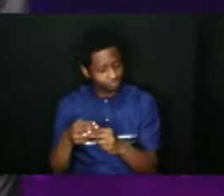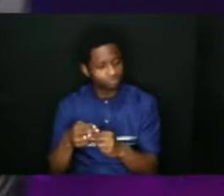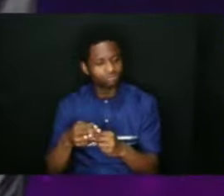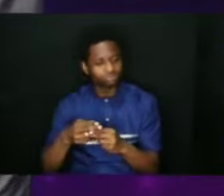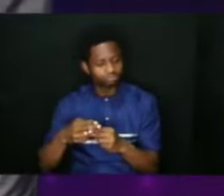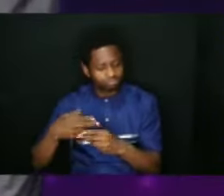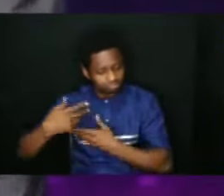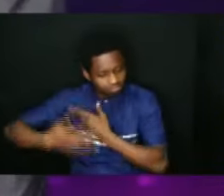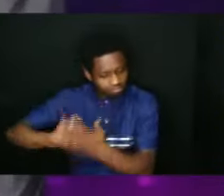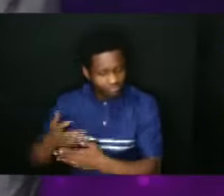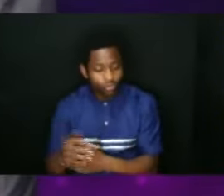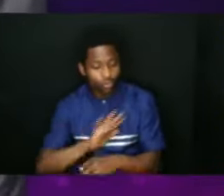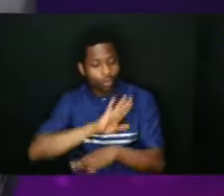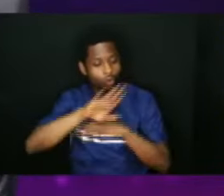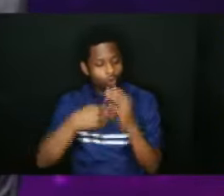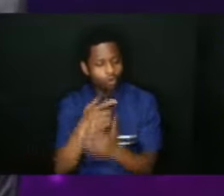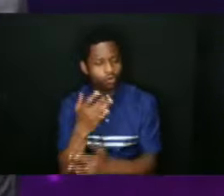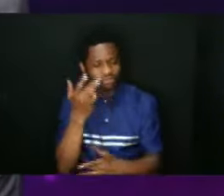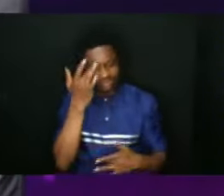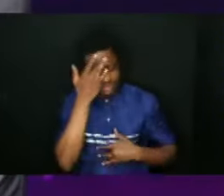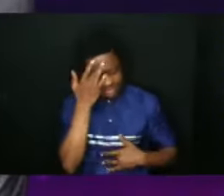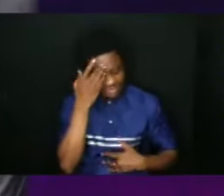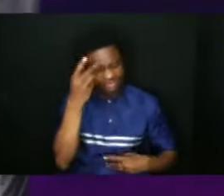Jesus, sicknesses and diseases will be